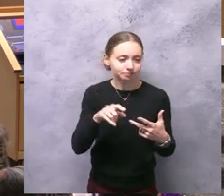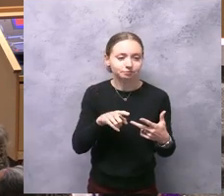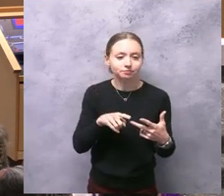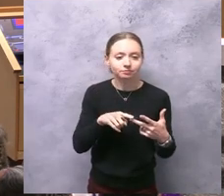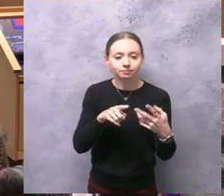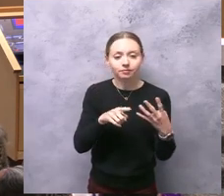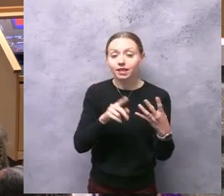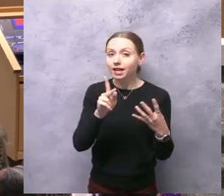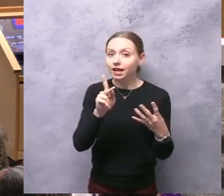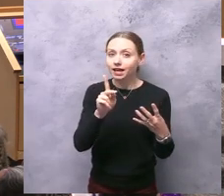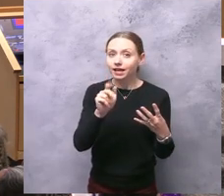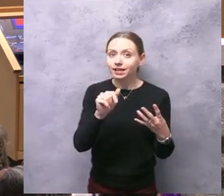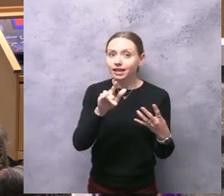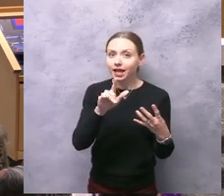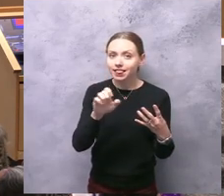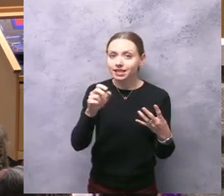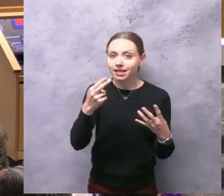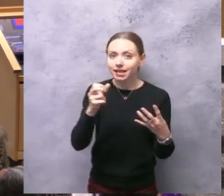Kaylee Hansen,